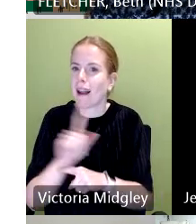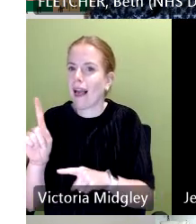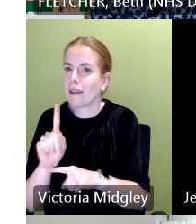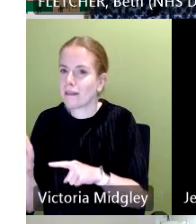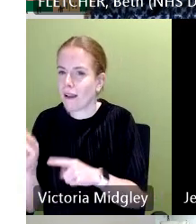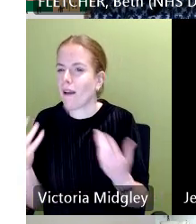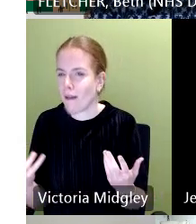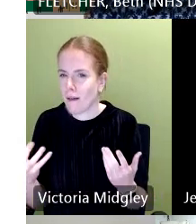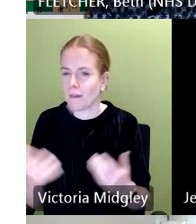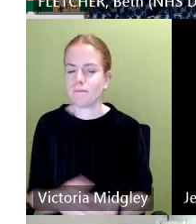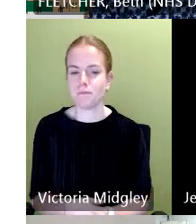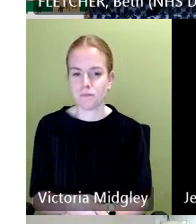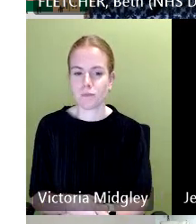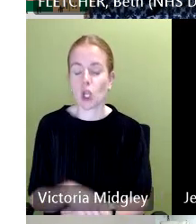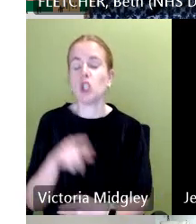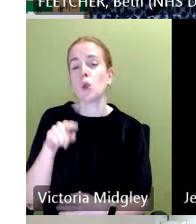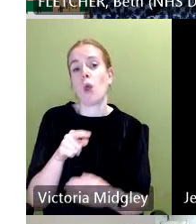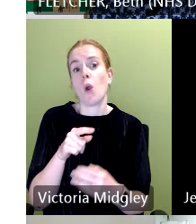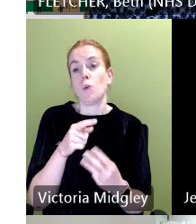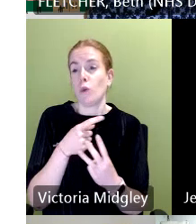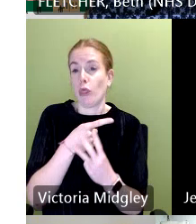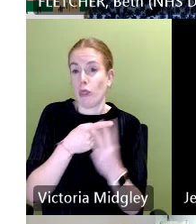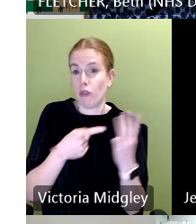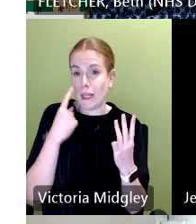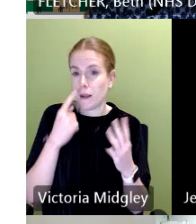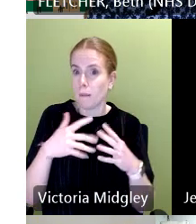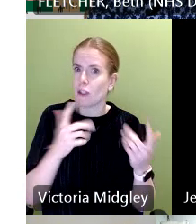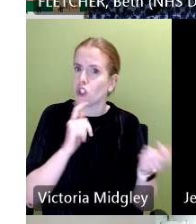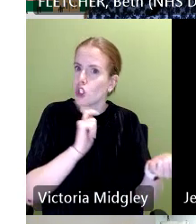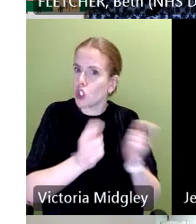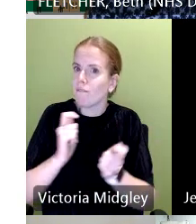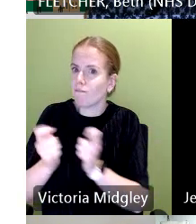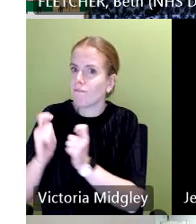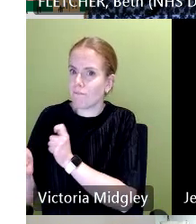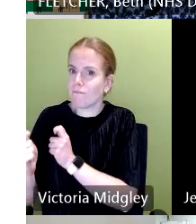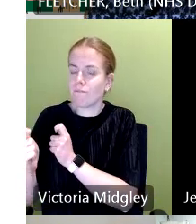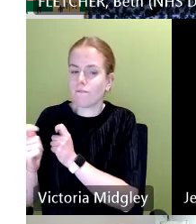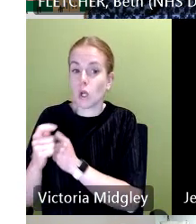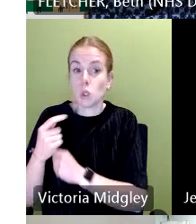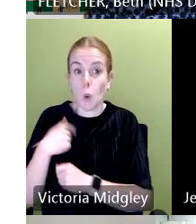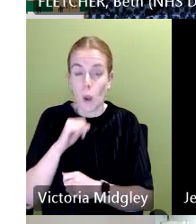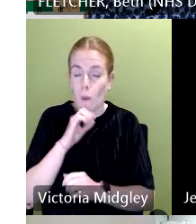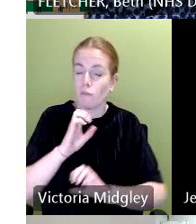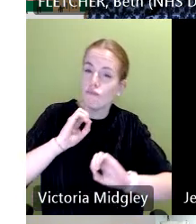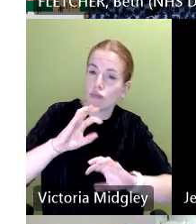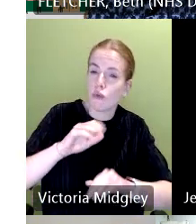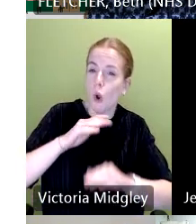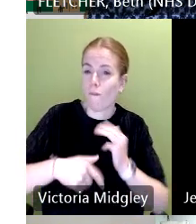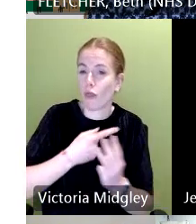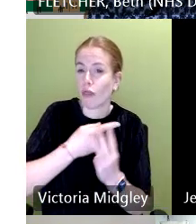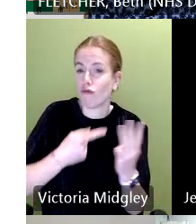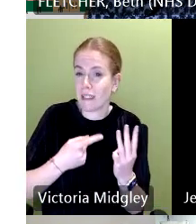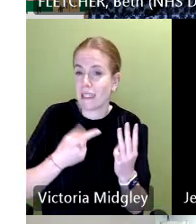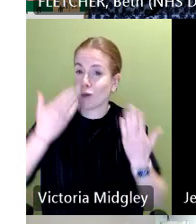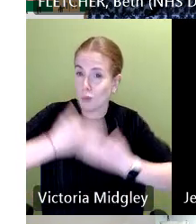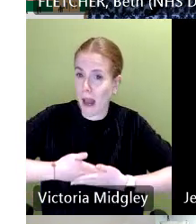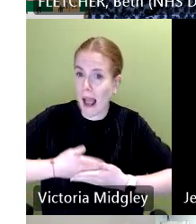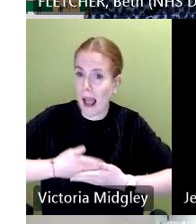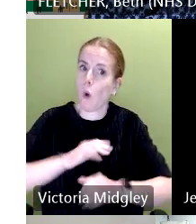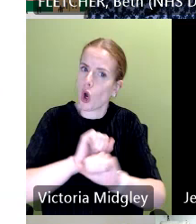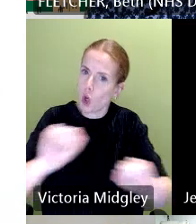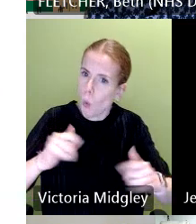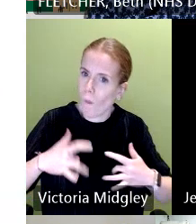those are the three big shifts that are coming out, and we'll talk about tonight and gain your views on and your experiences on,